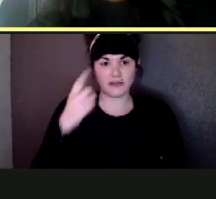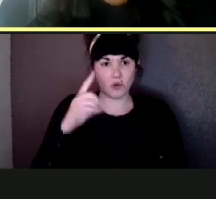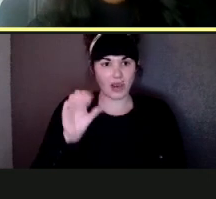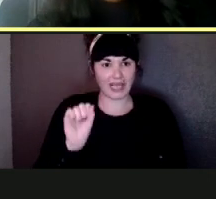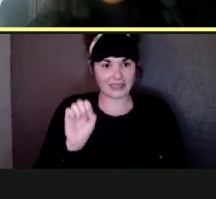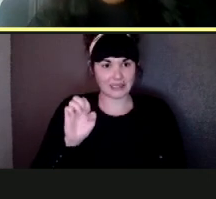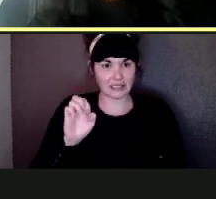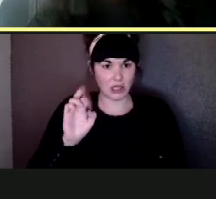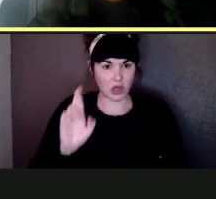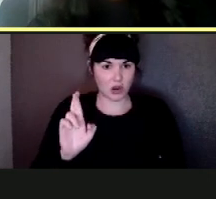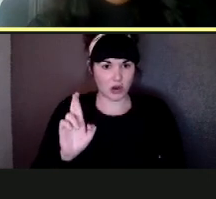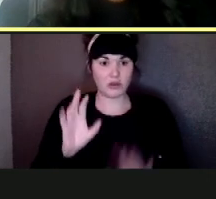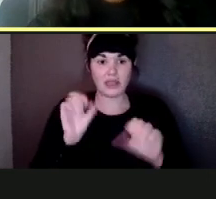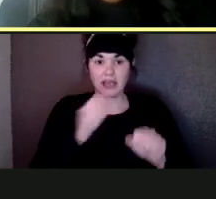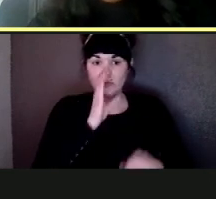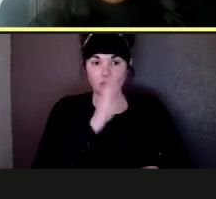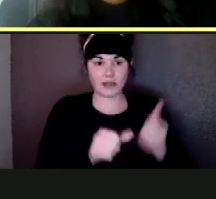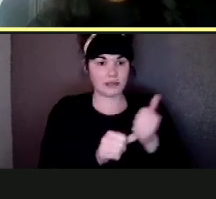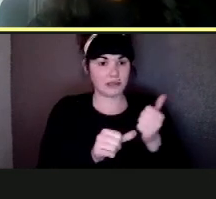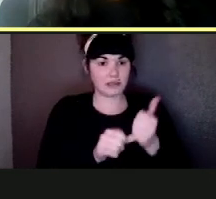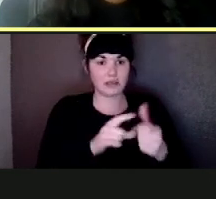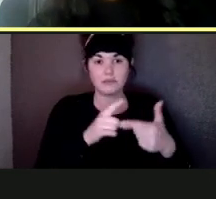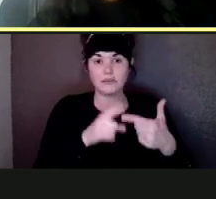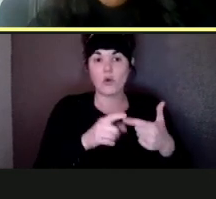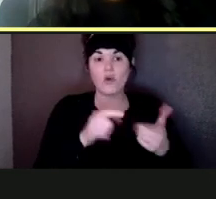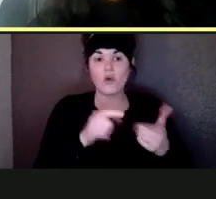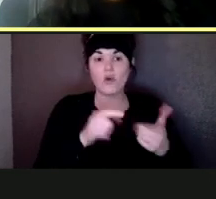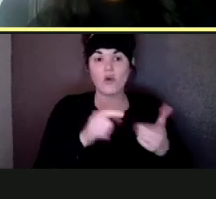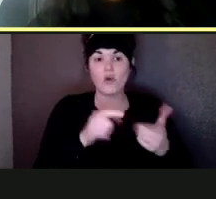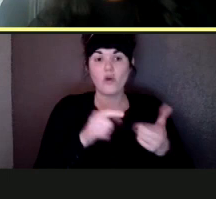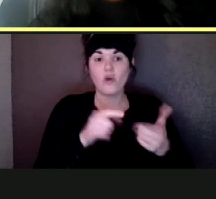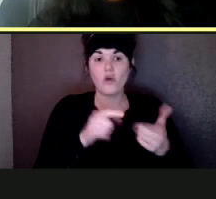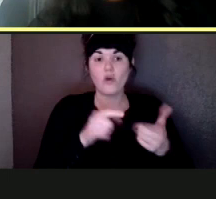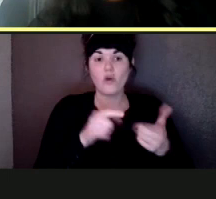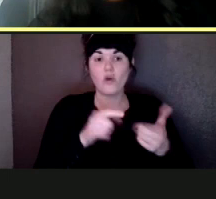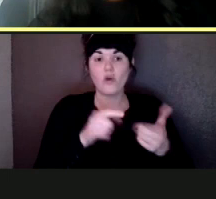payment plans and receive case management services, financial counseling.